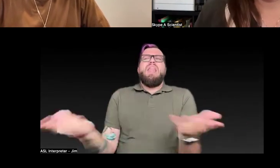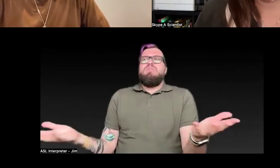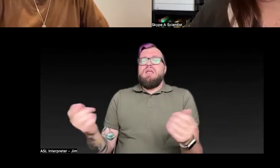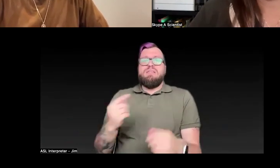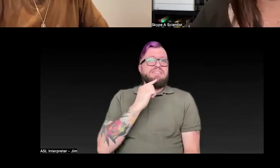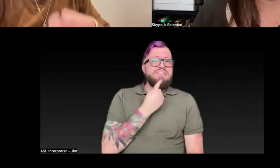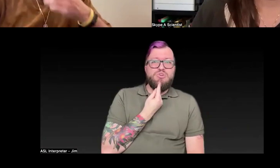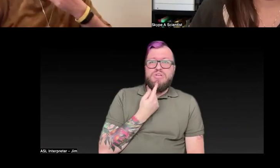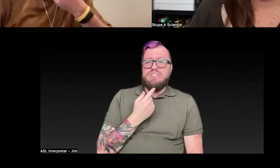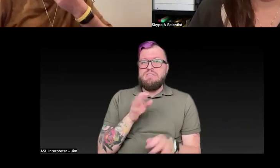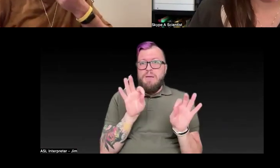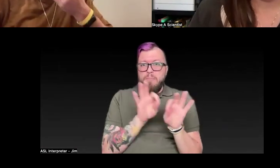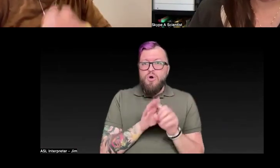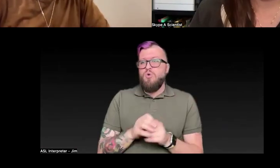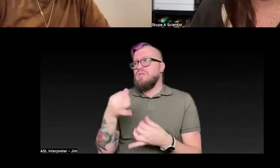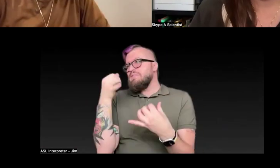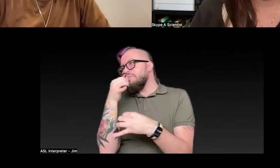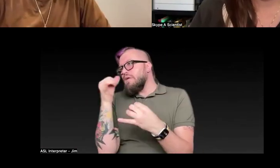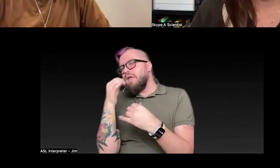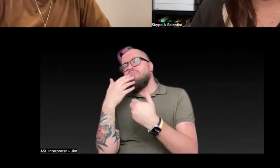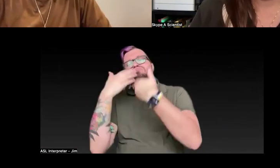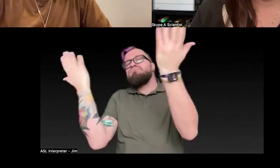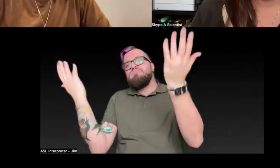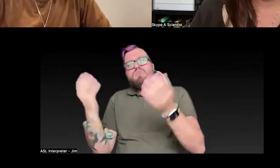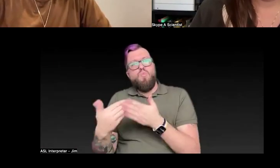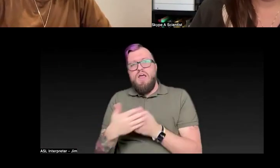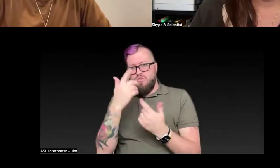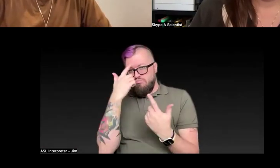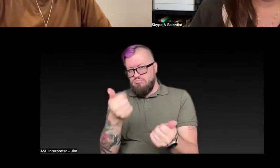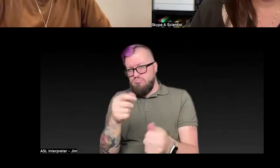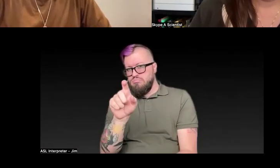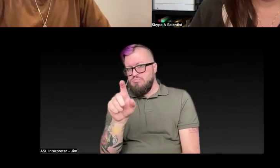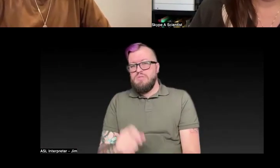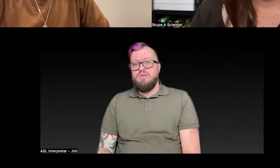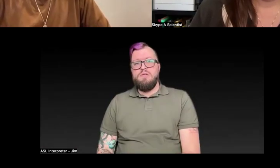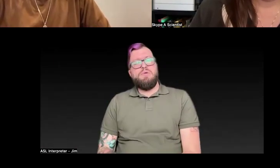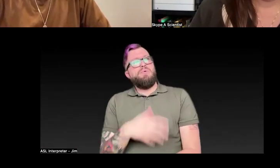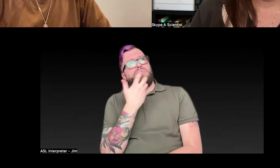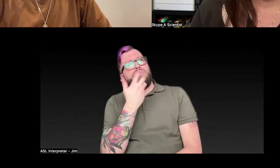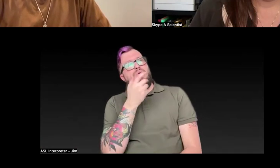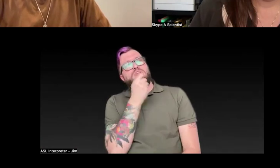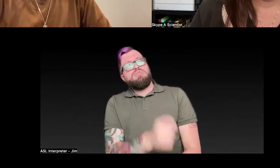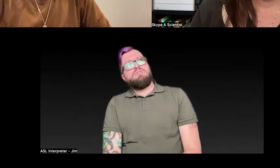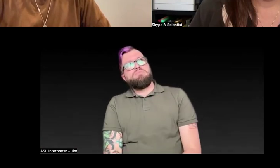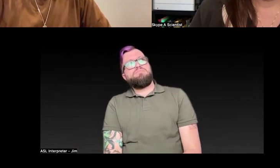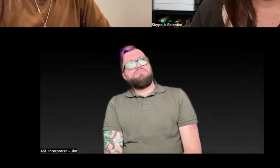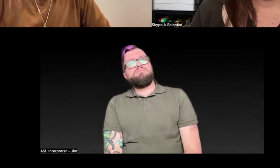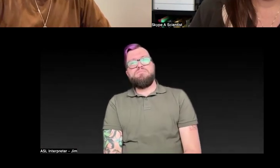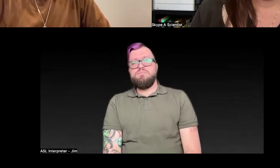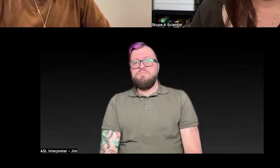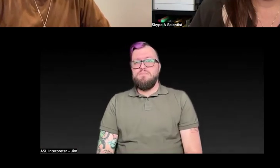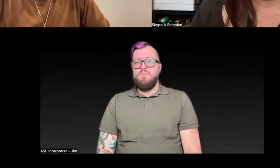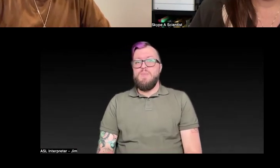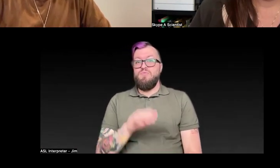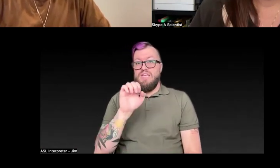serious and significant or like silly goose stuff. It can be whatever you want. Oh, wow, that's interesting too. Right, so I got to